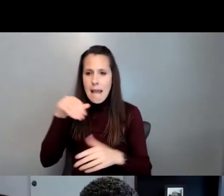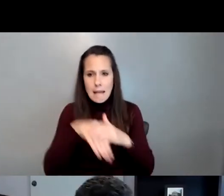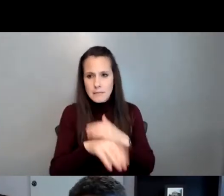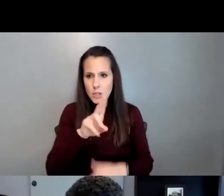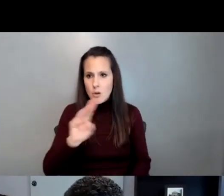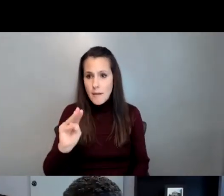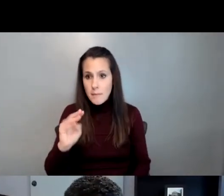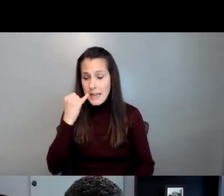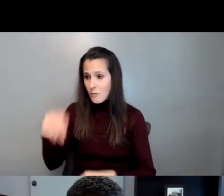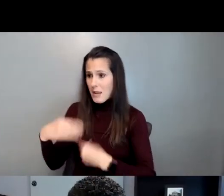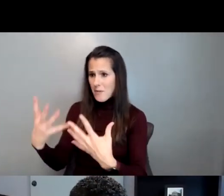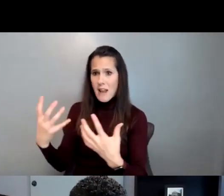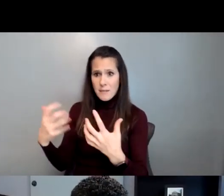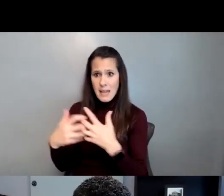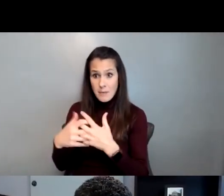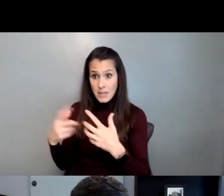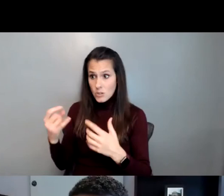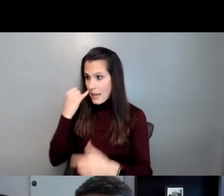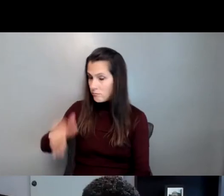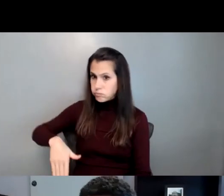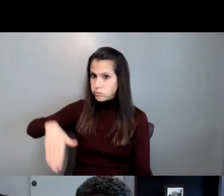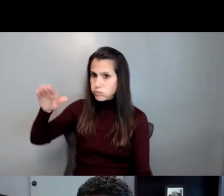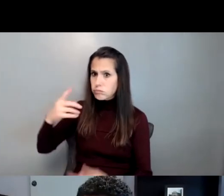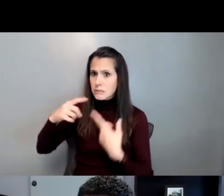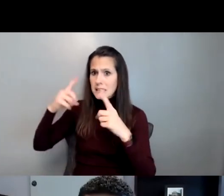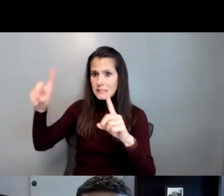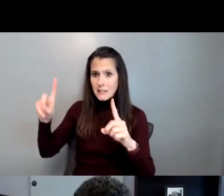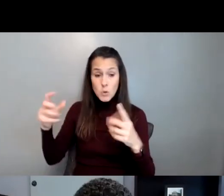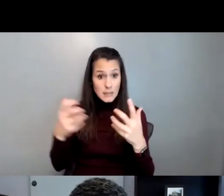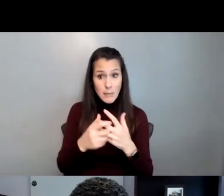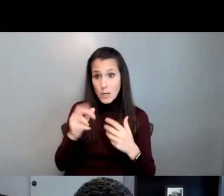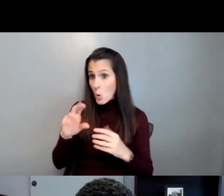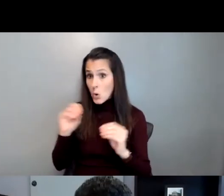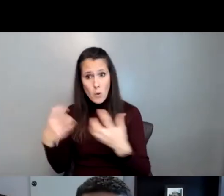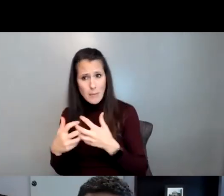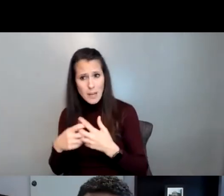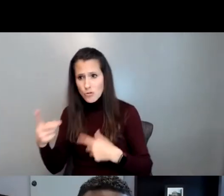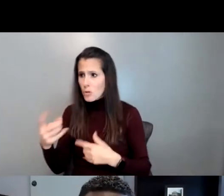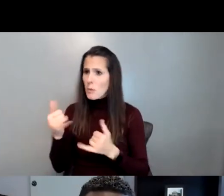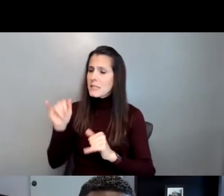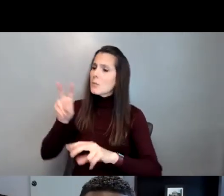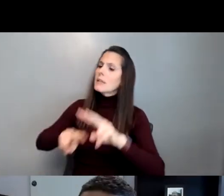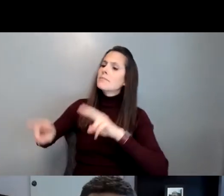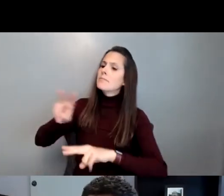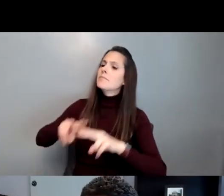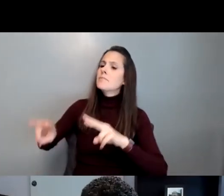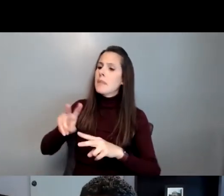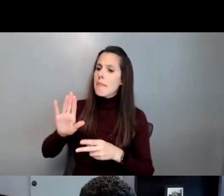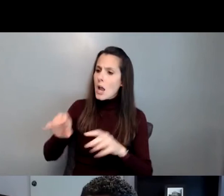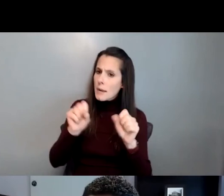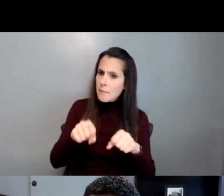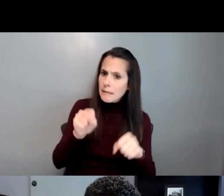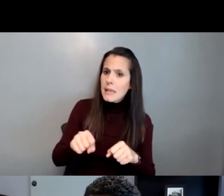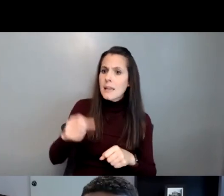they've been successful up to that point in their lives, with or without accommodations, then we should be evaluating them based on their merit and not their